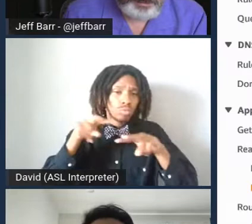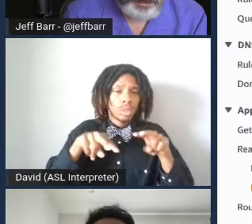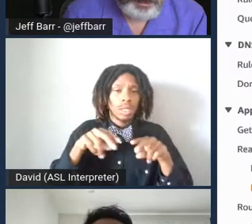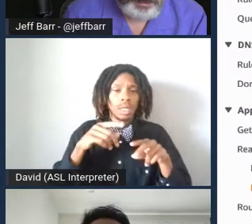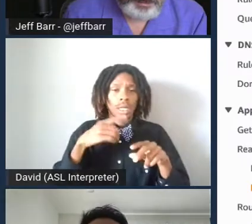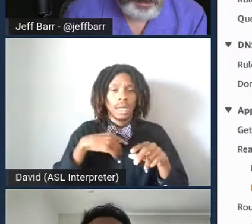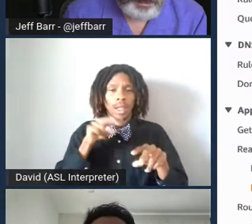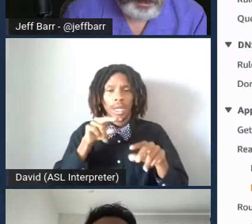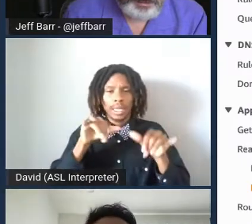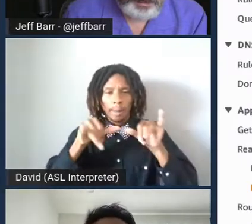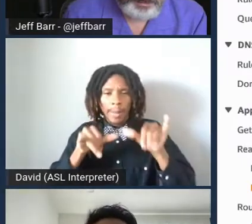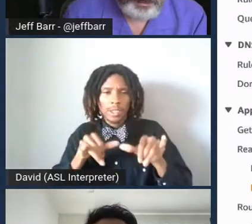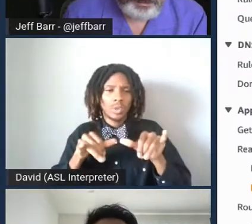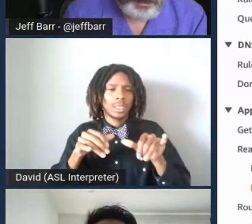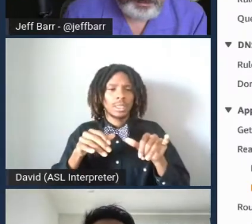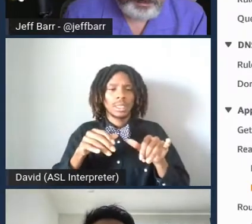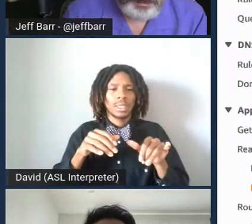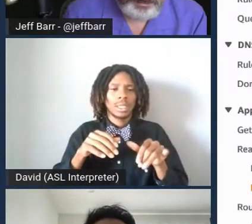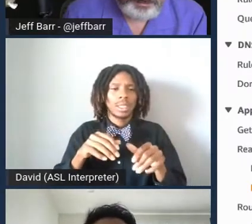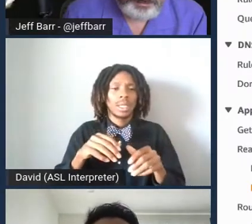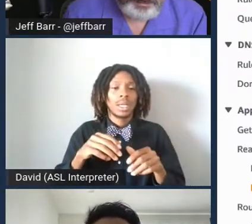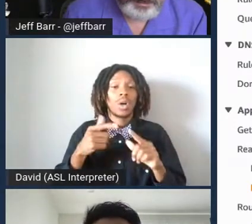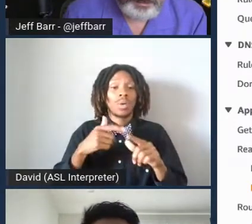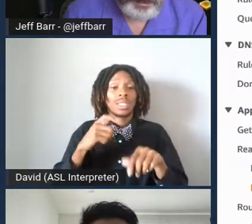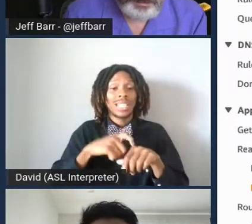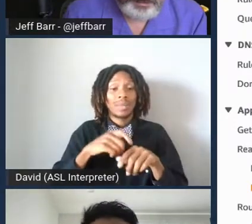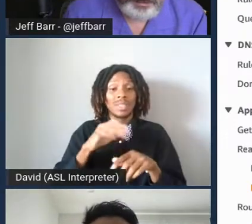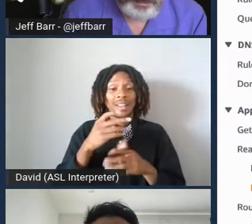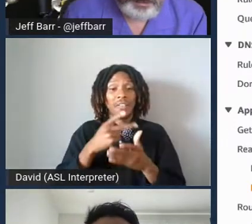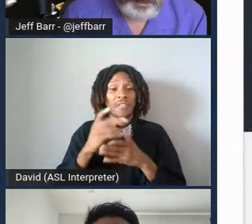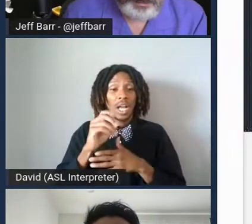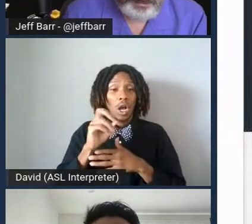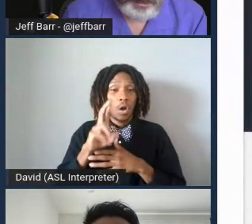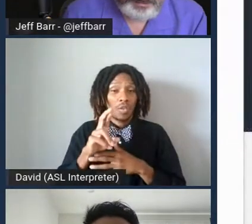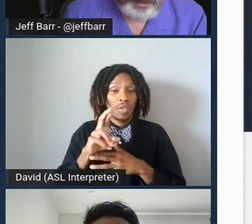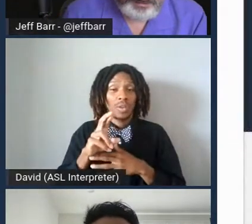to CloudWatch. And when it times to fill over,